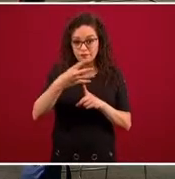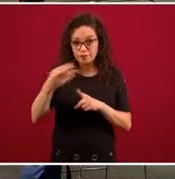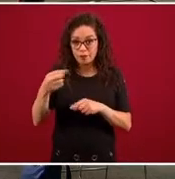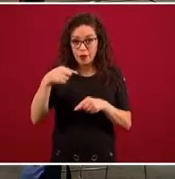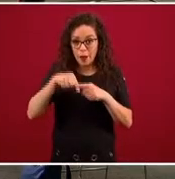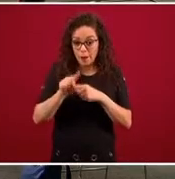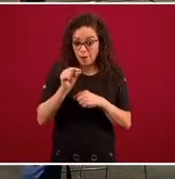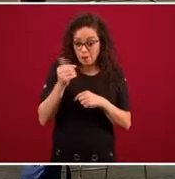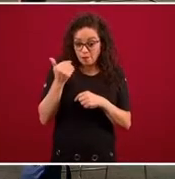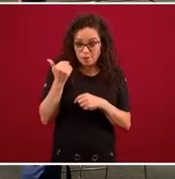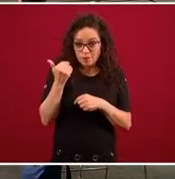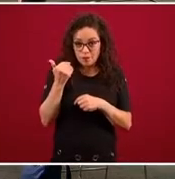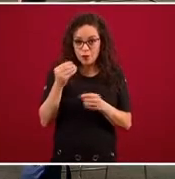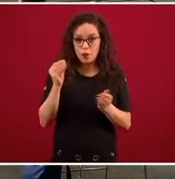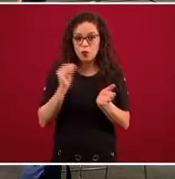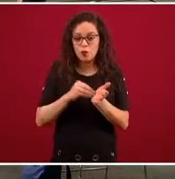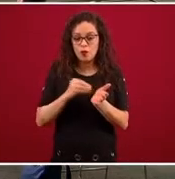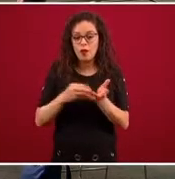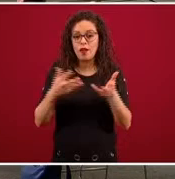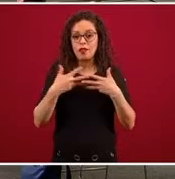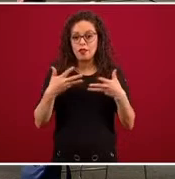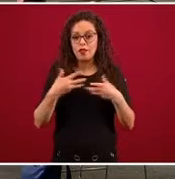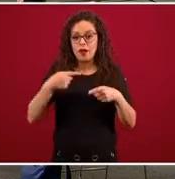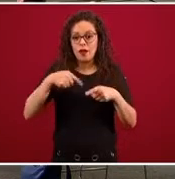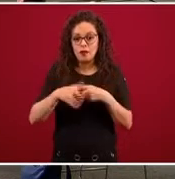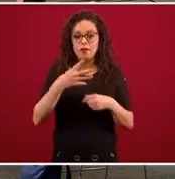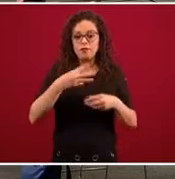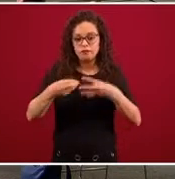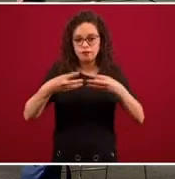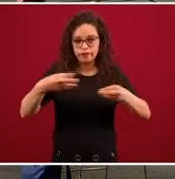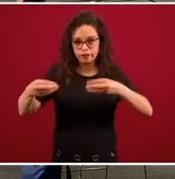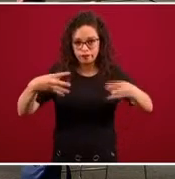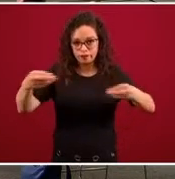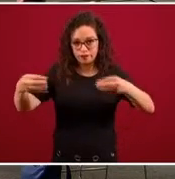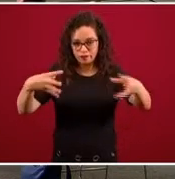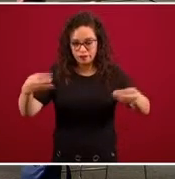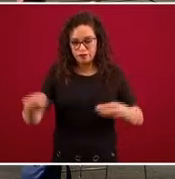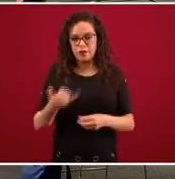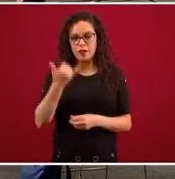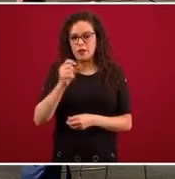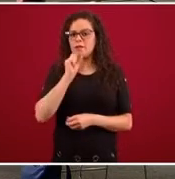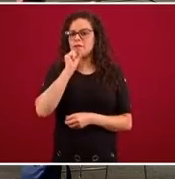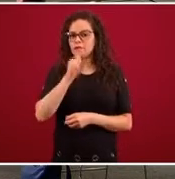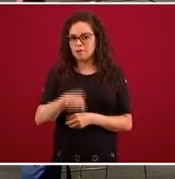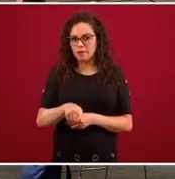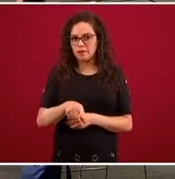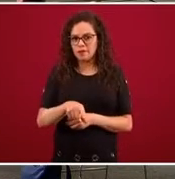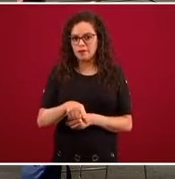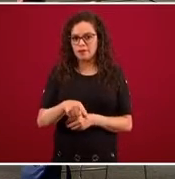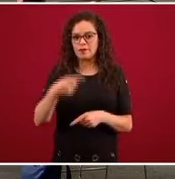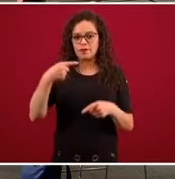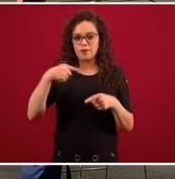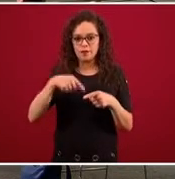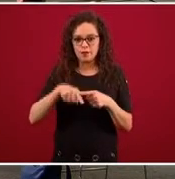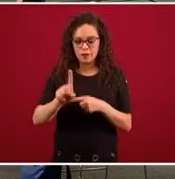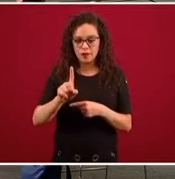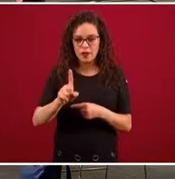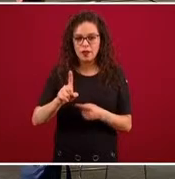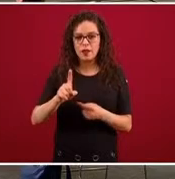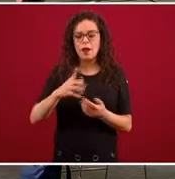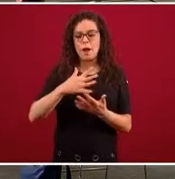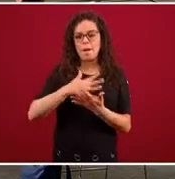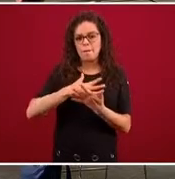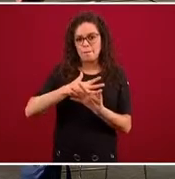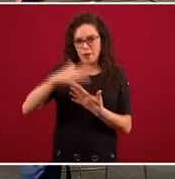been encuentra infected with the activo disease. la dispersión, la Now, transmisión y of course, we usualmente, also have to lógicamente, take también los into account brotes que se outbreaks están dando here